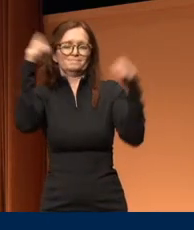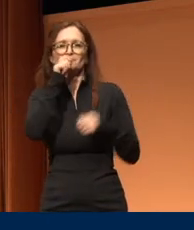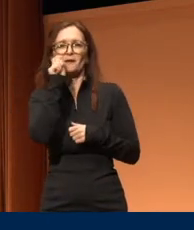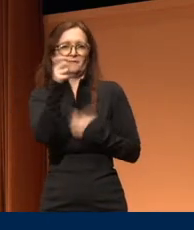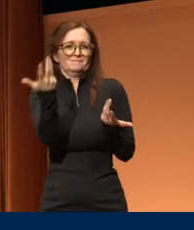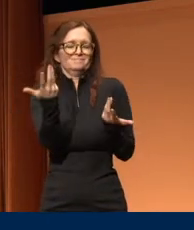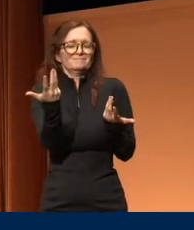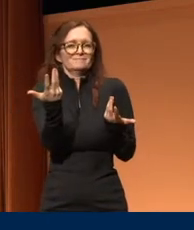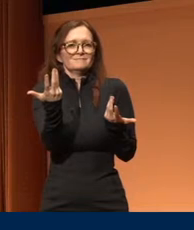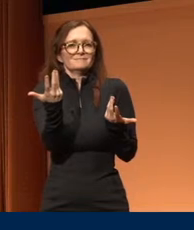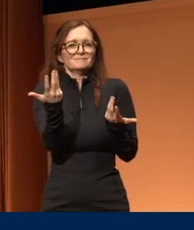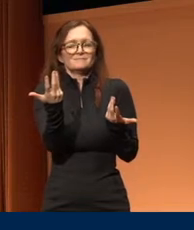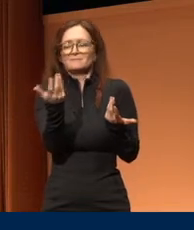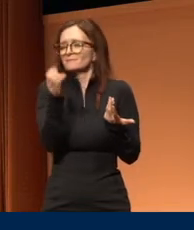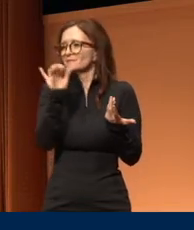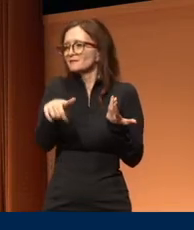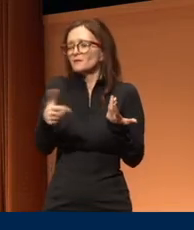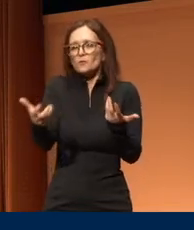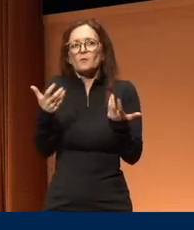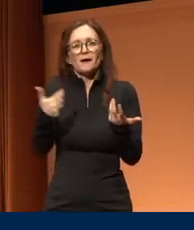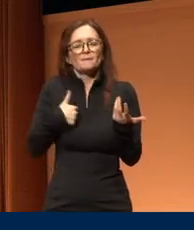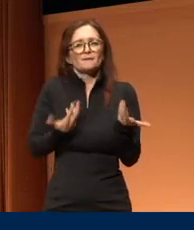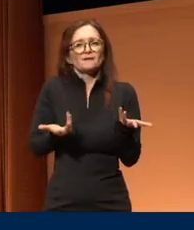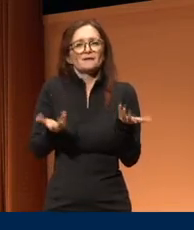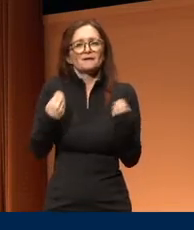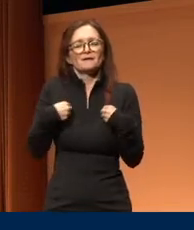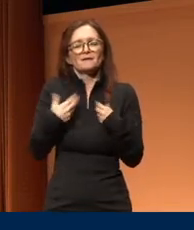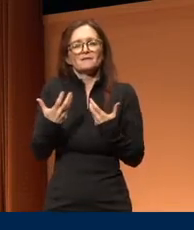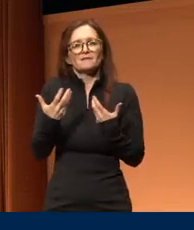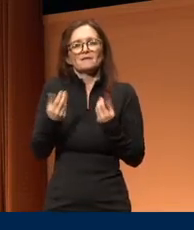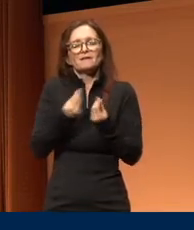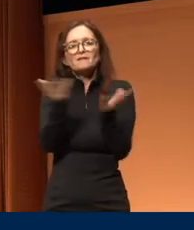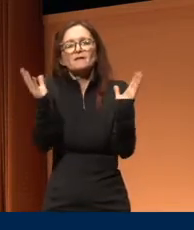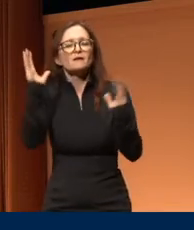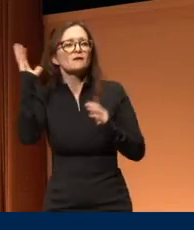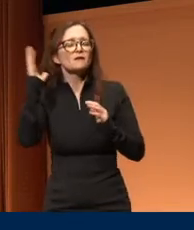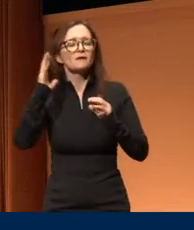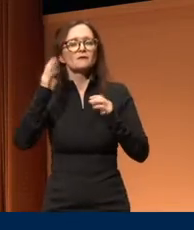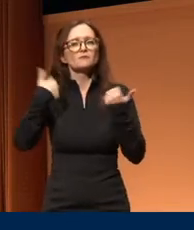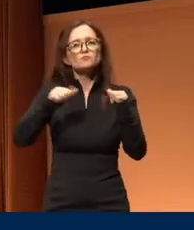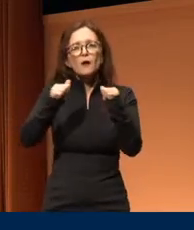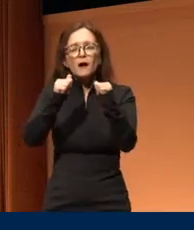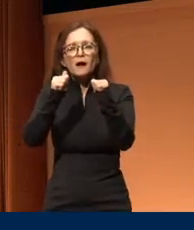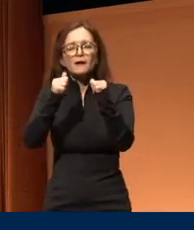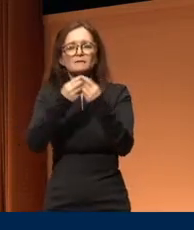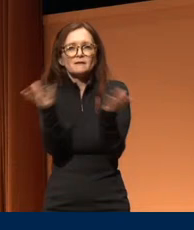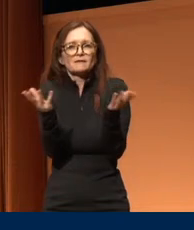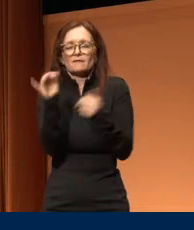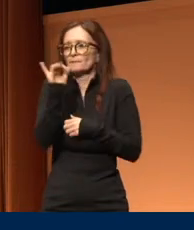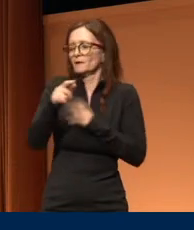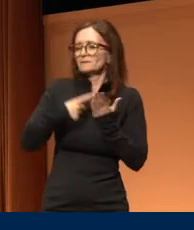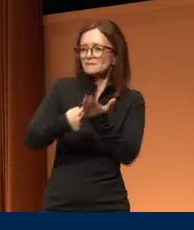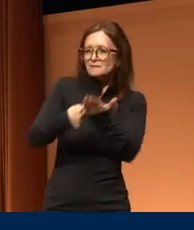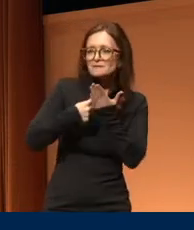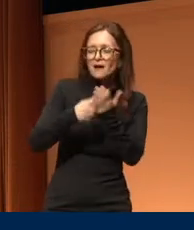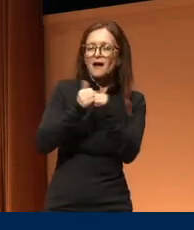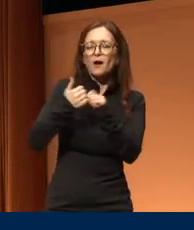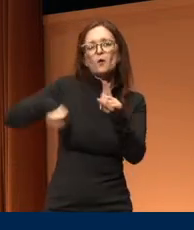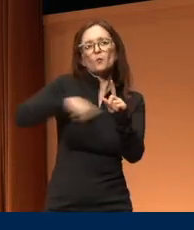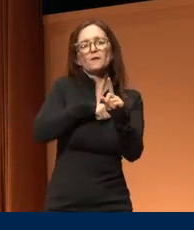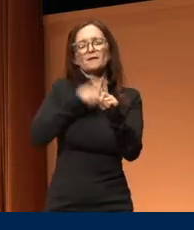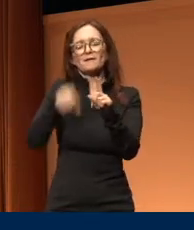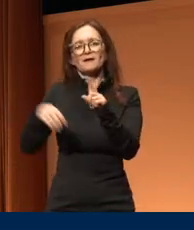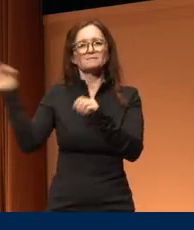think that's a very valid reason to want to give me, to want me to give a lecture, and so I will try to deliver by talking about how we can